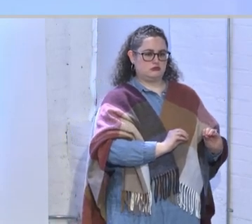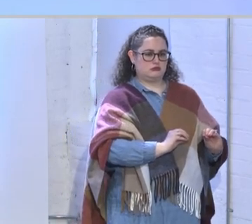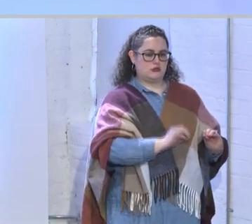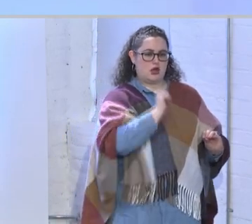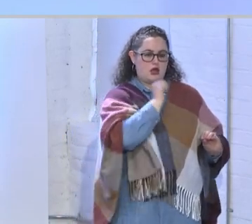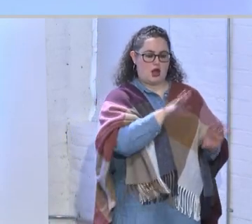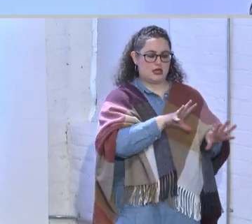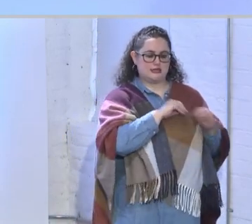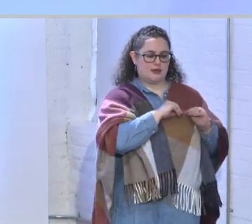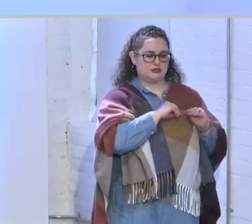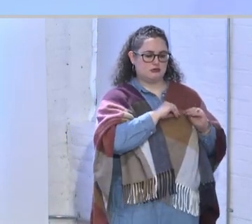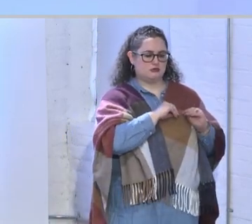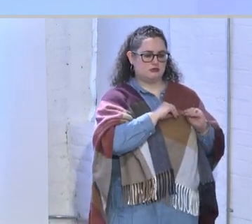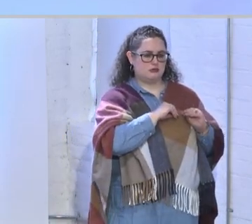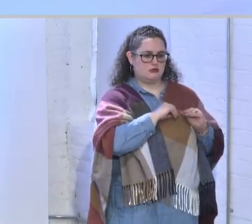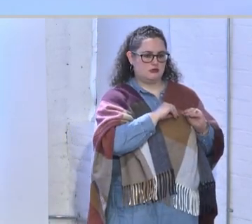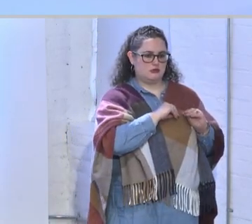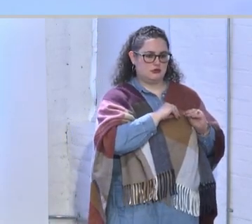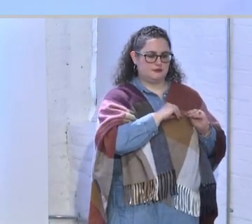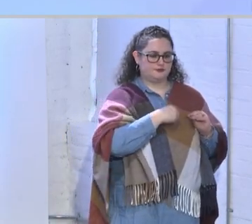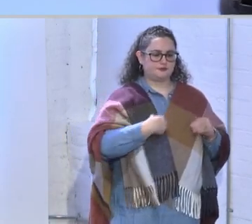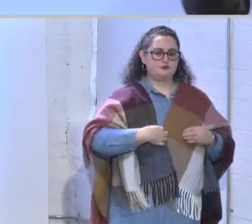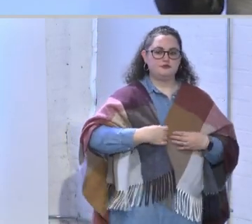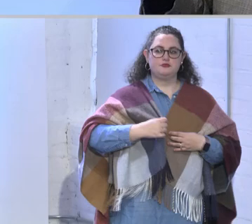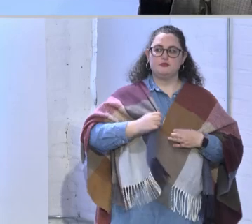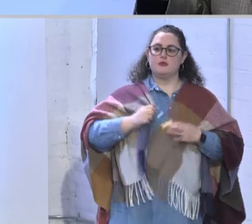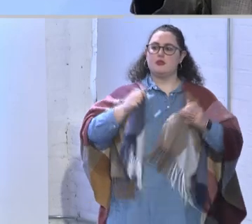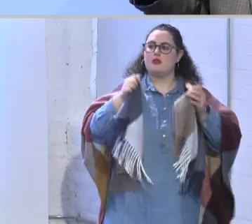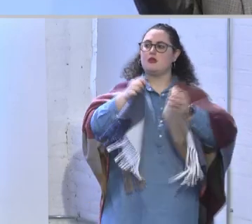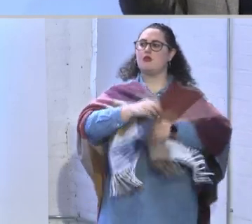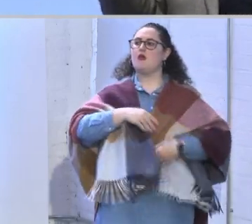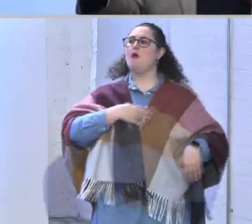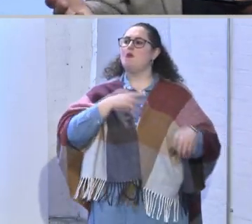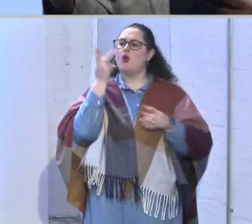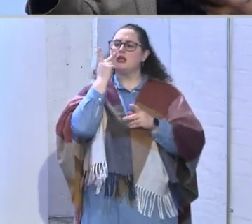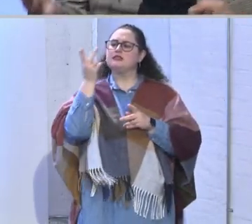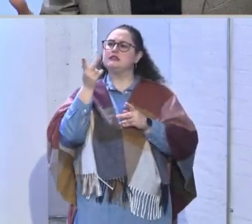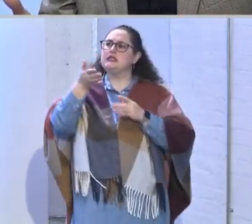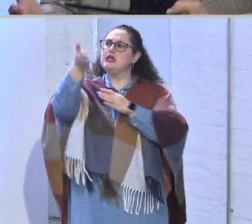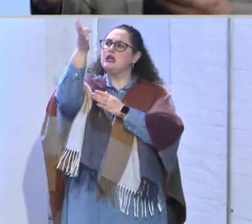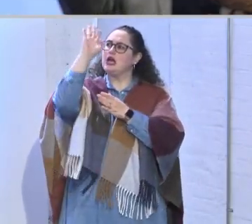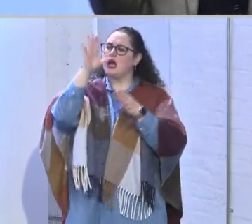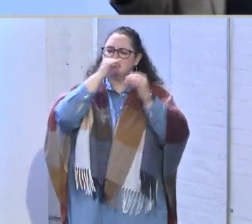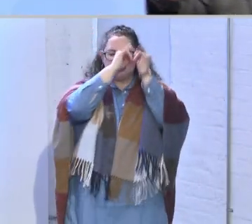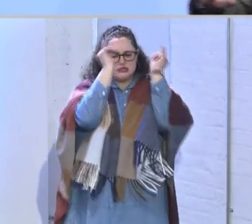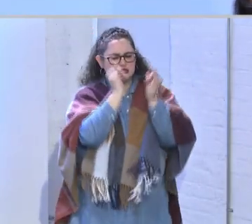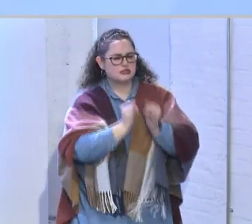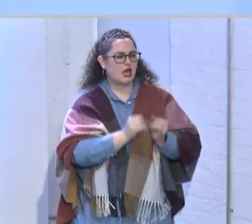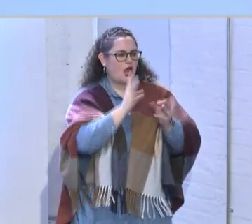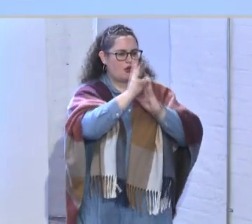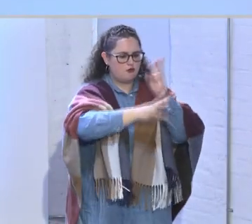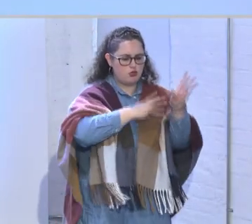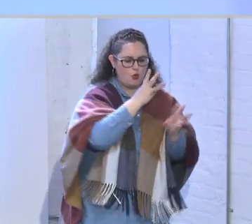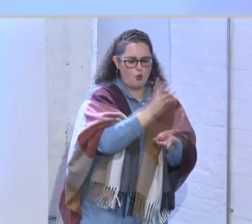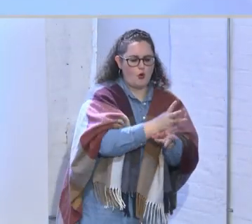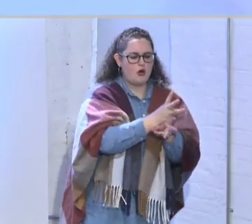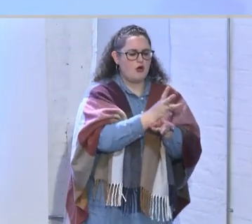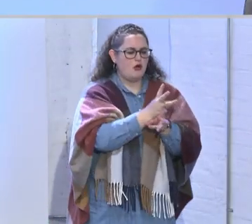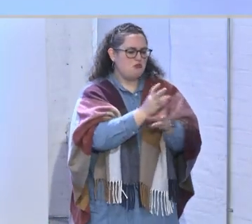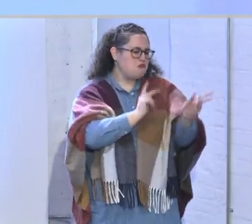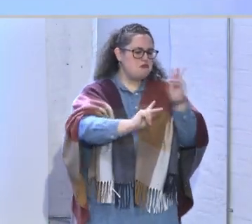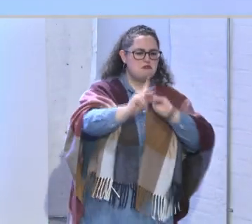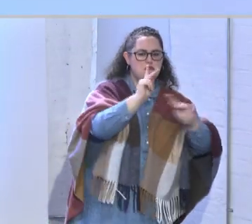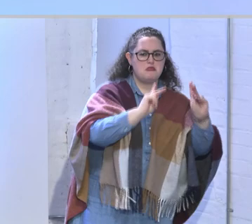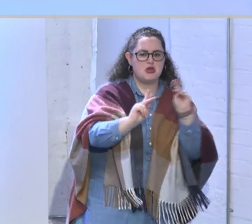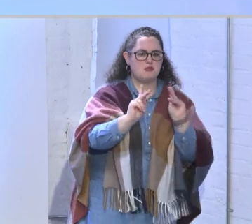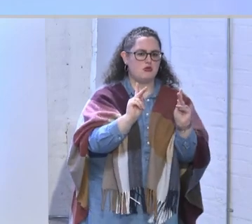see God's design. I'm 59. The older I get, the more I see God's design is awesome, amazing. The peace that I understand